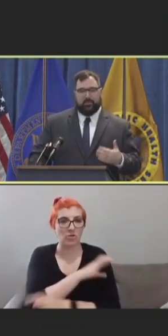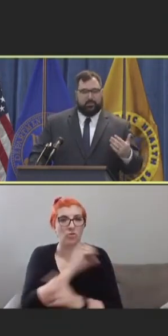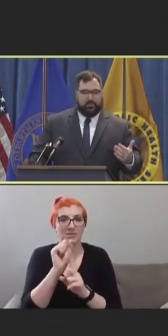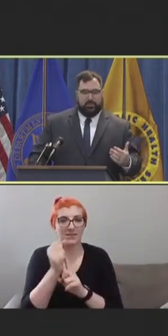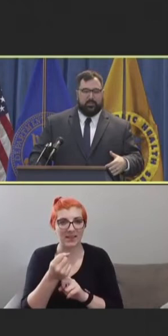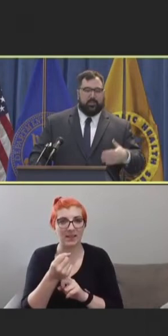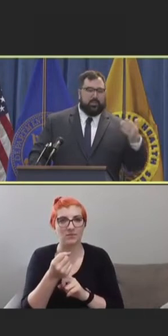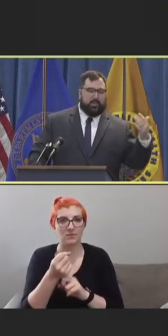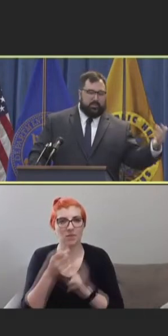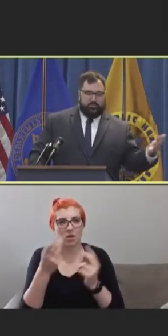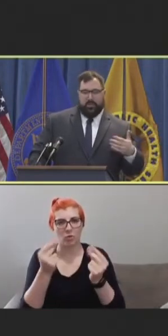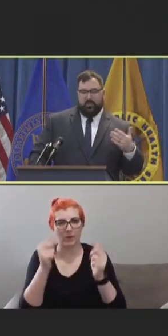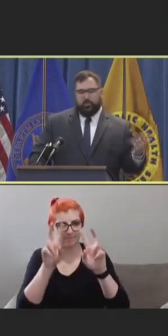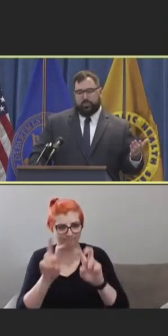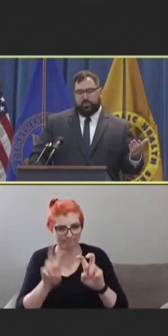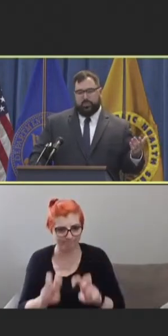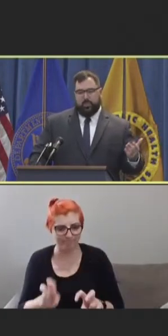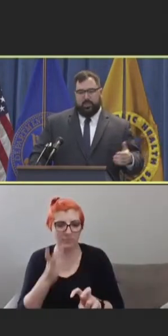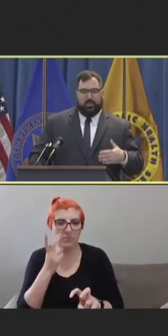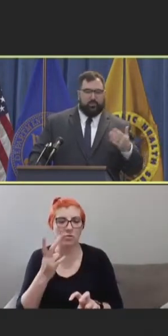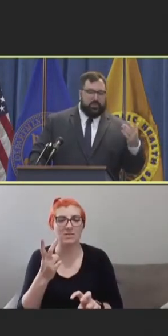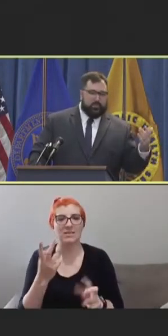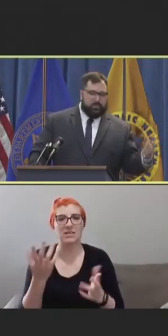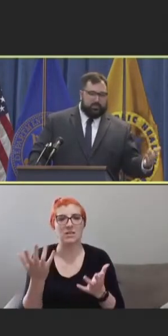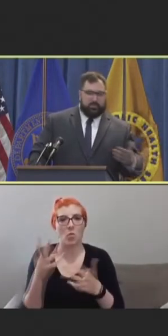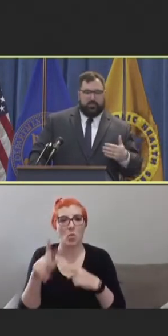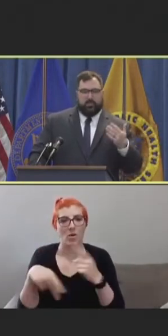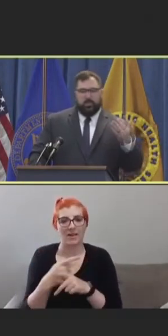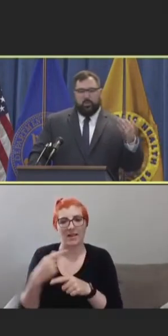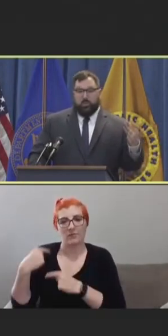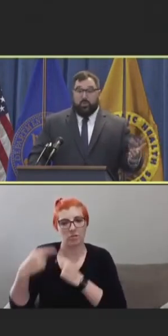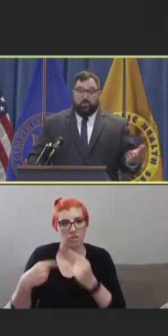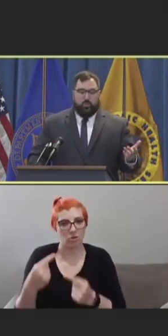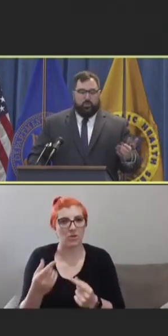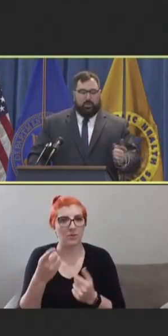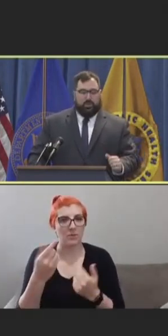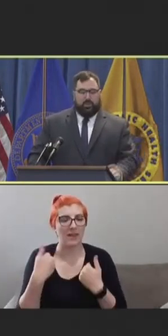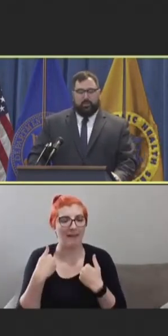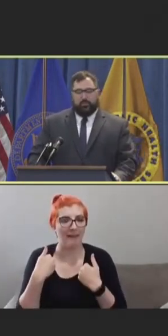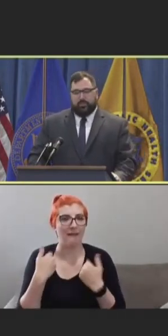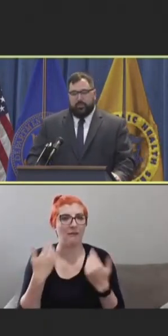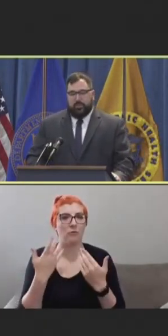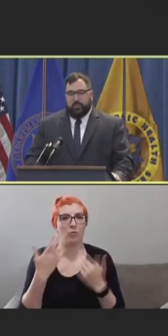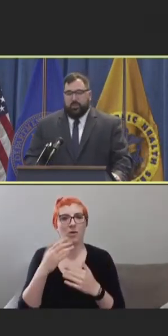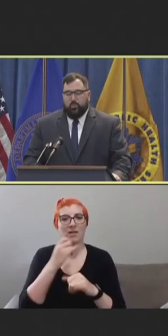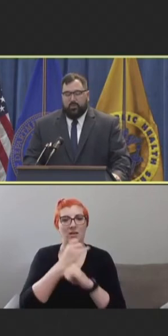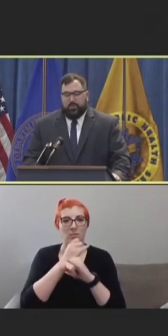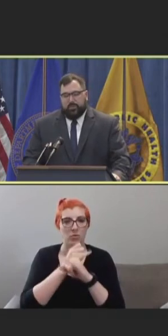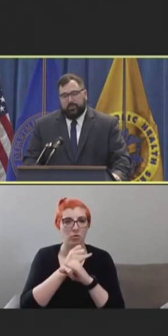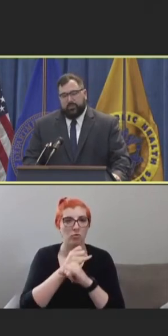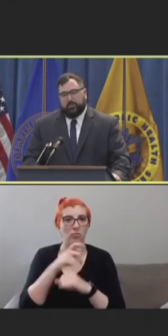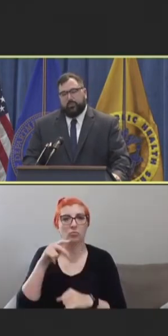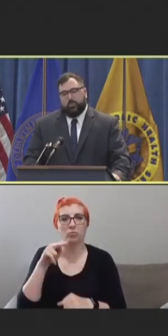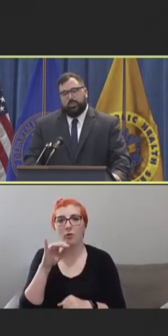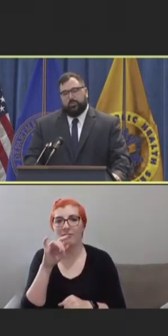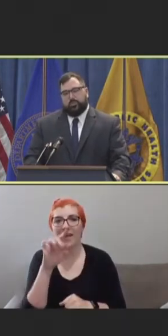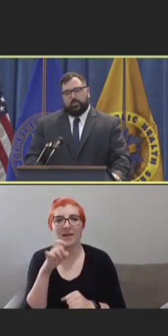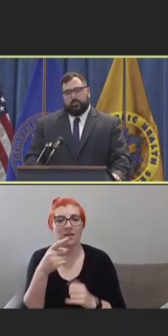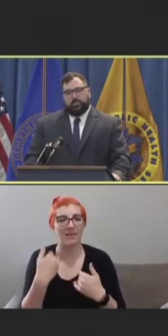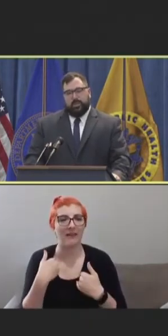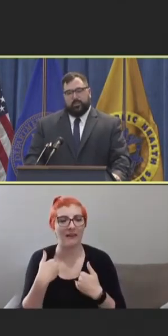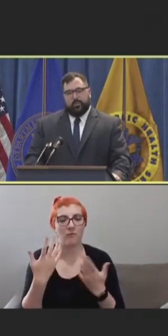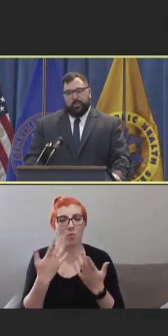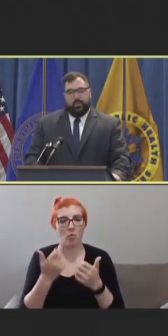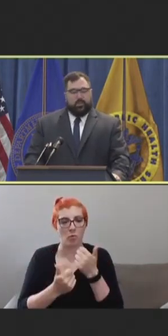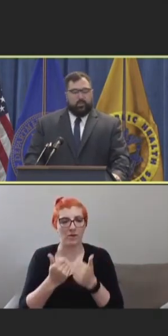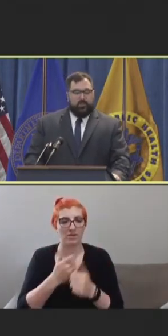to see if they have what genotype they have, to see what immune profile they have, to see what vaccine will be able to best